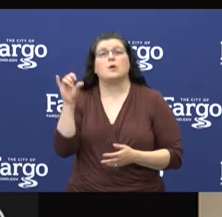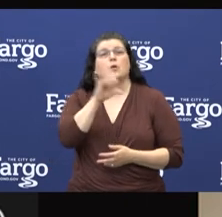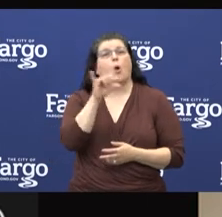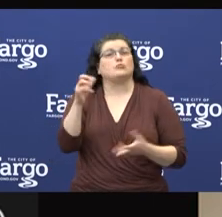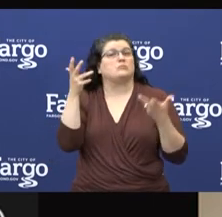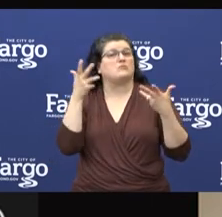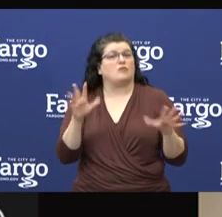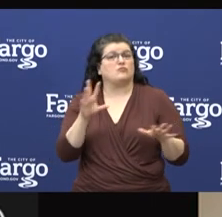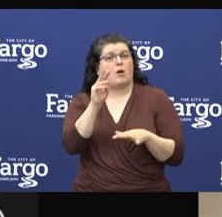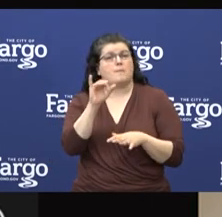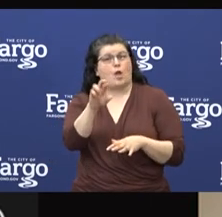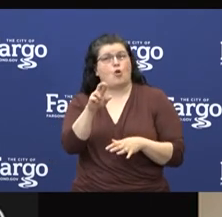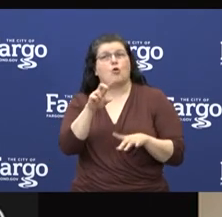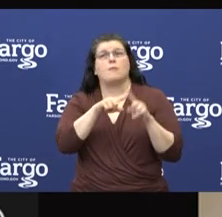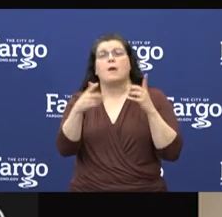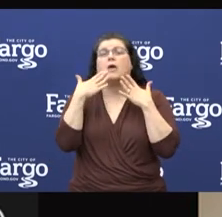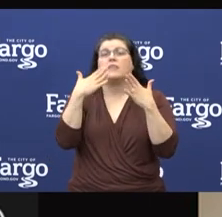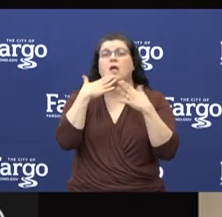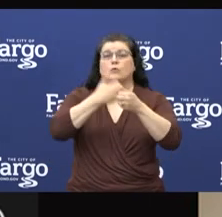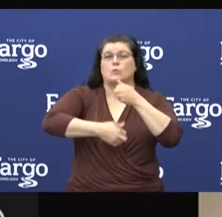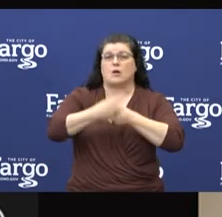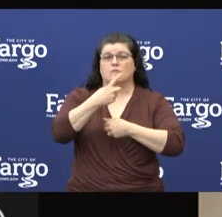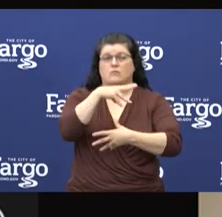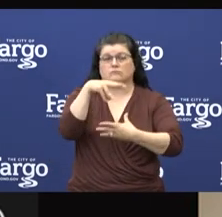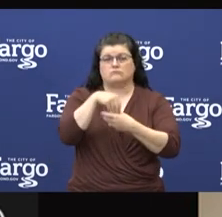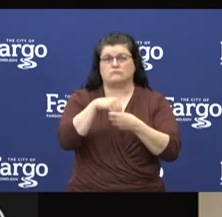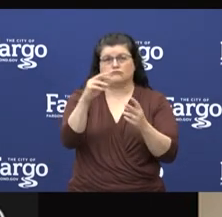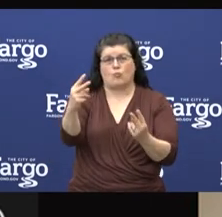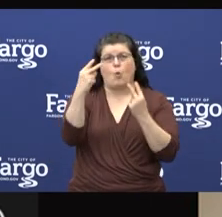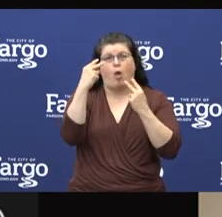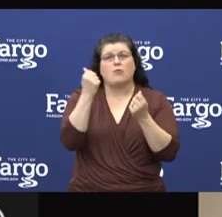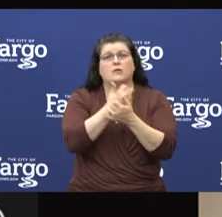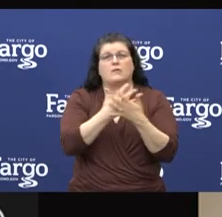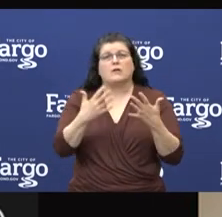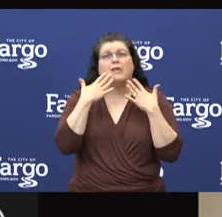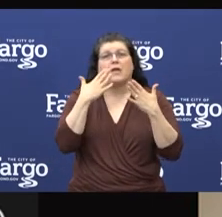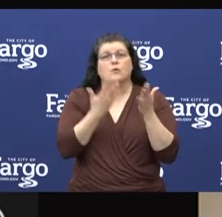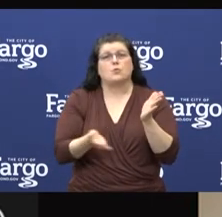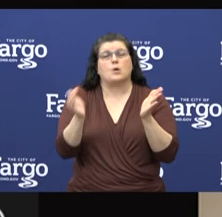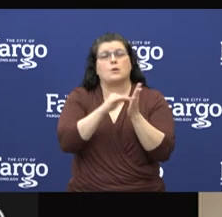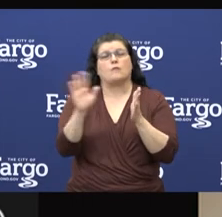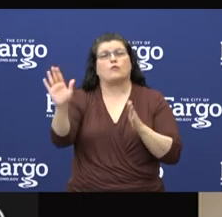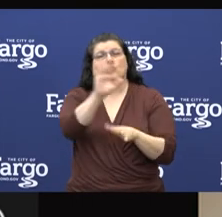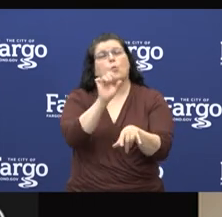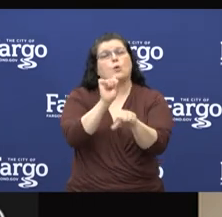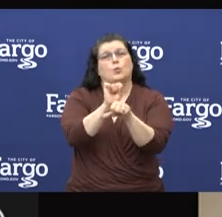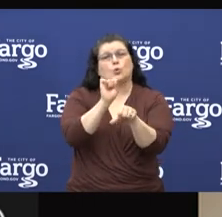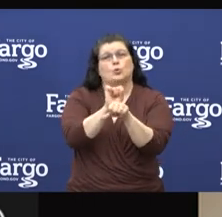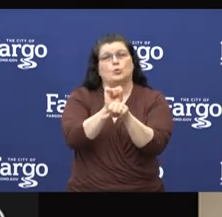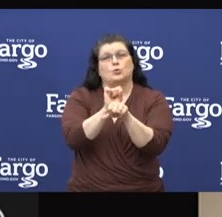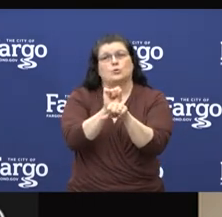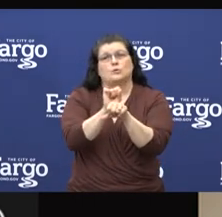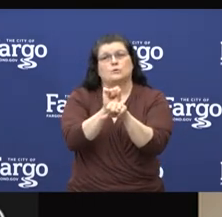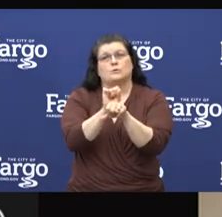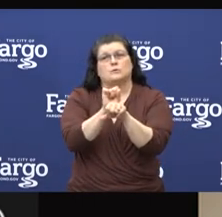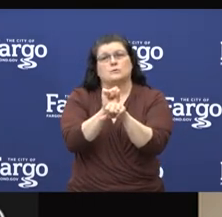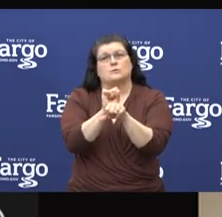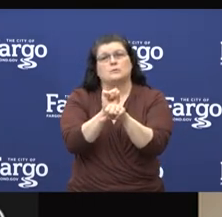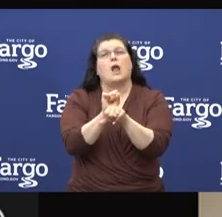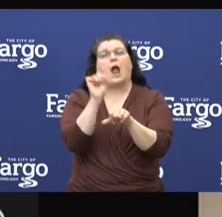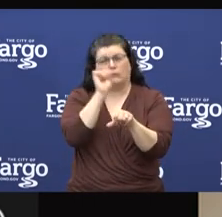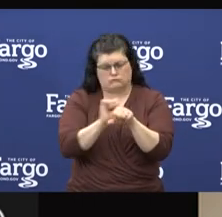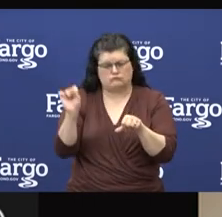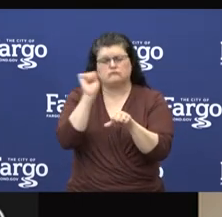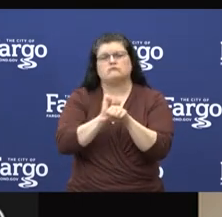further report, but again, thank you everyone for being here, and thank you again for your work and working through